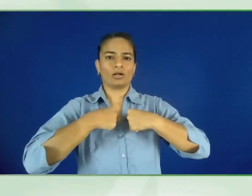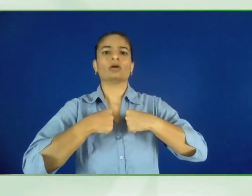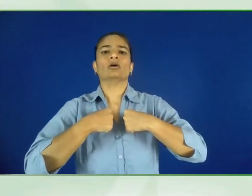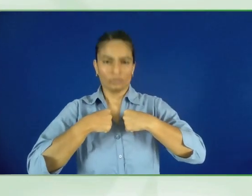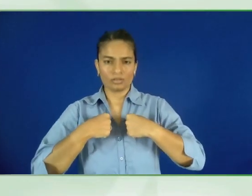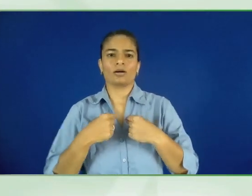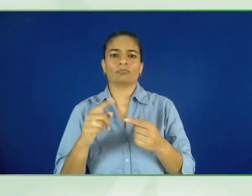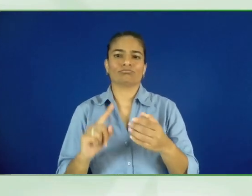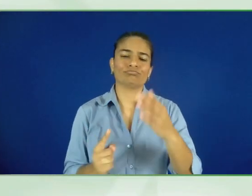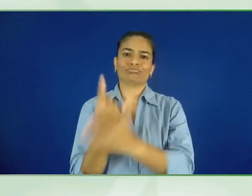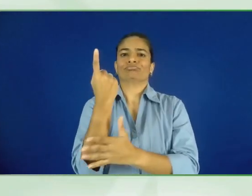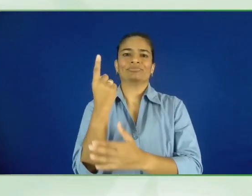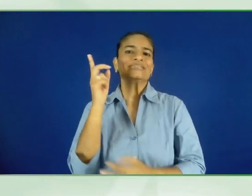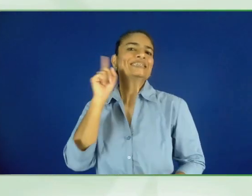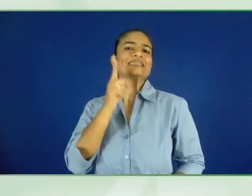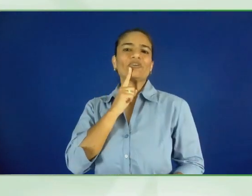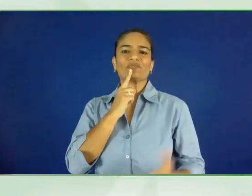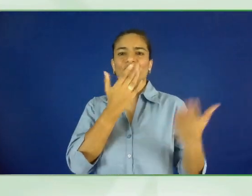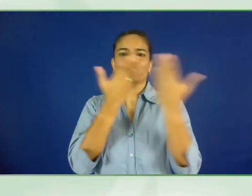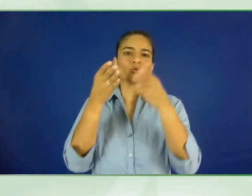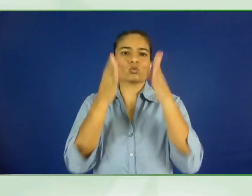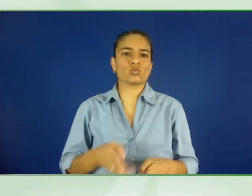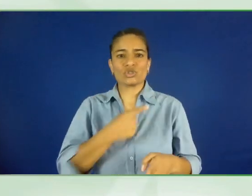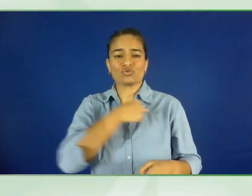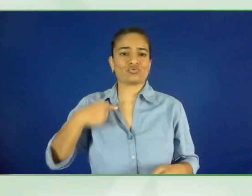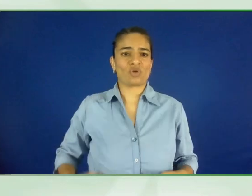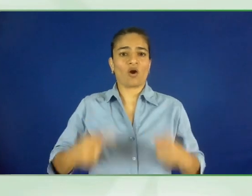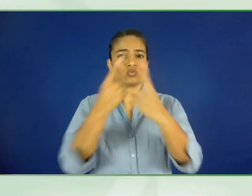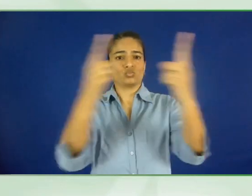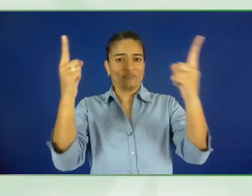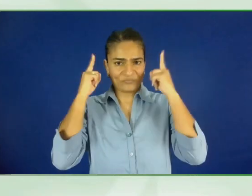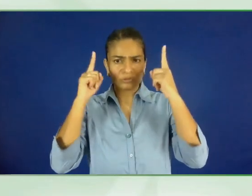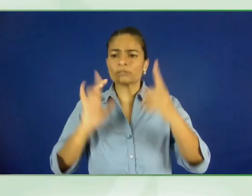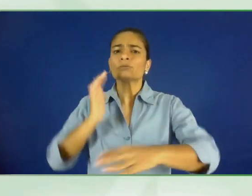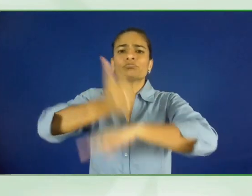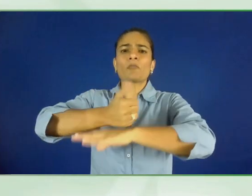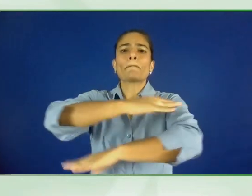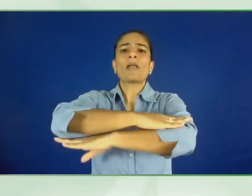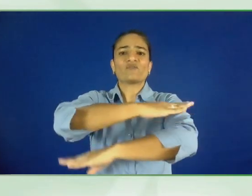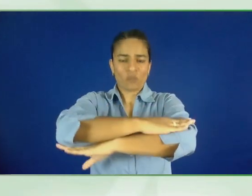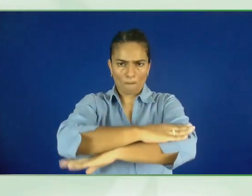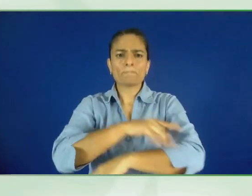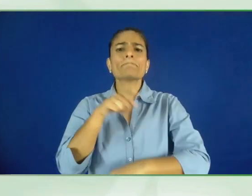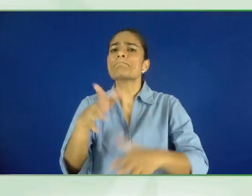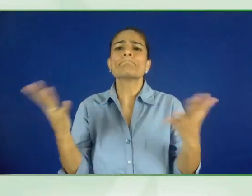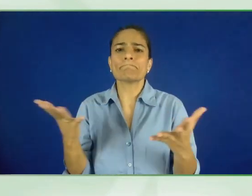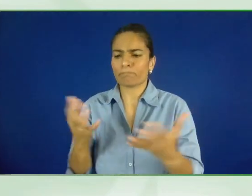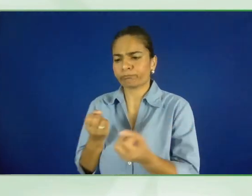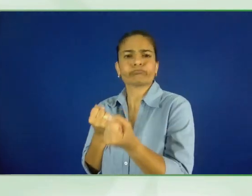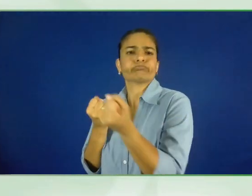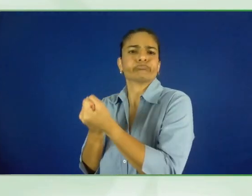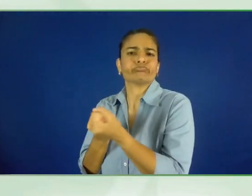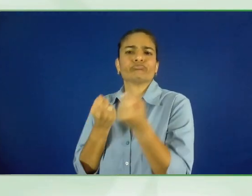universities, with the aim of creating a platform for mutual assistance, communication, and growth for